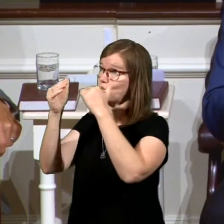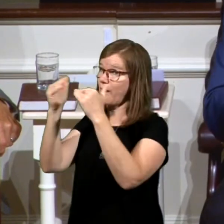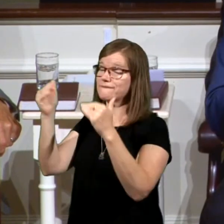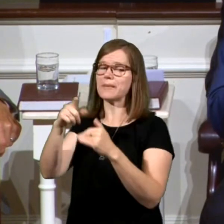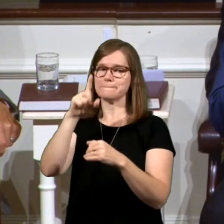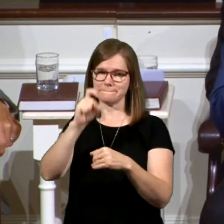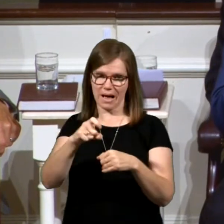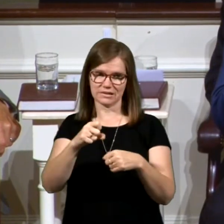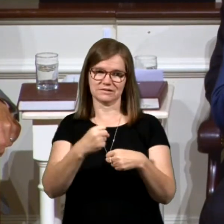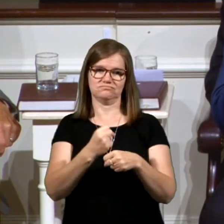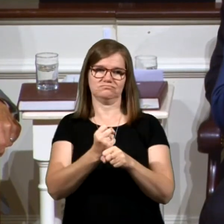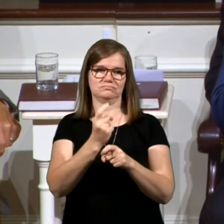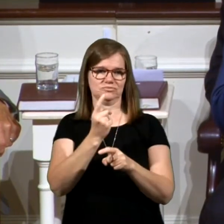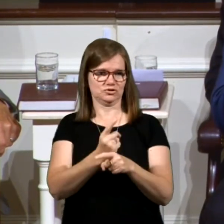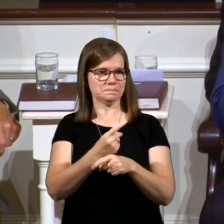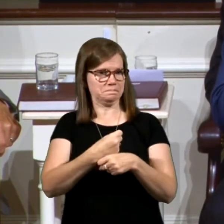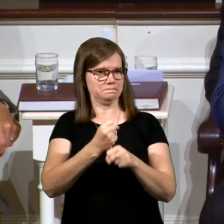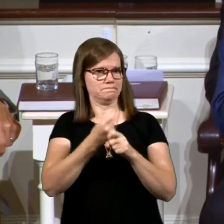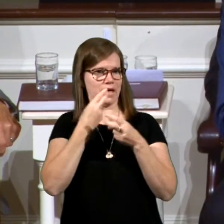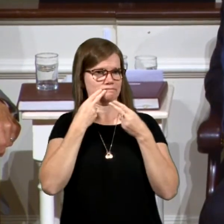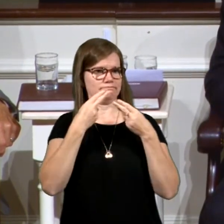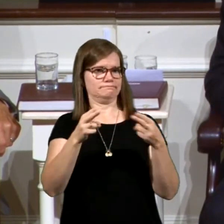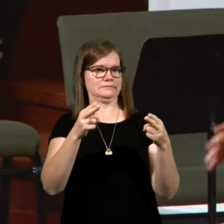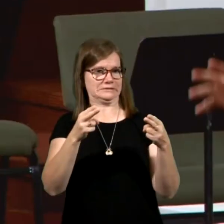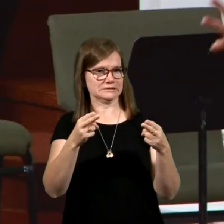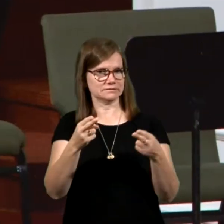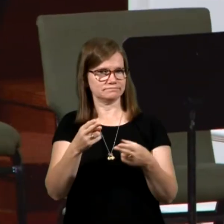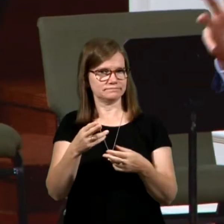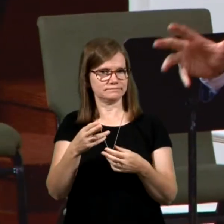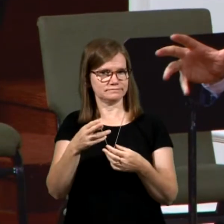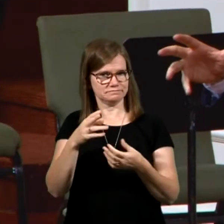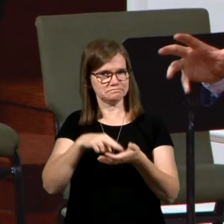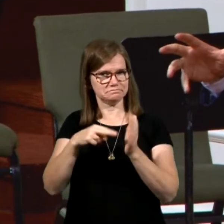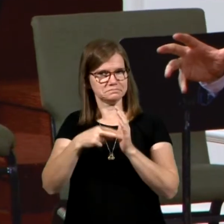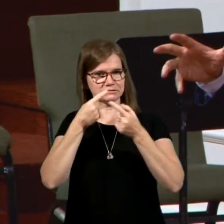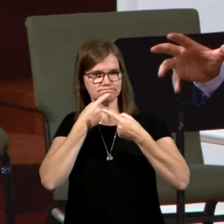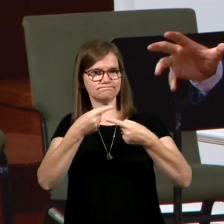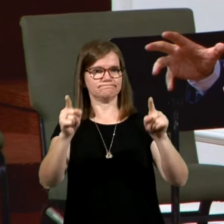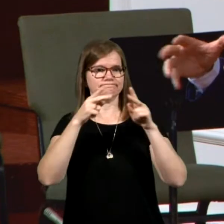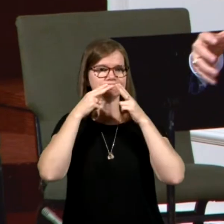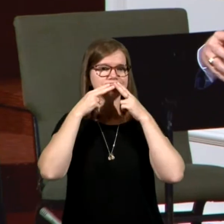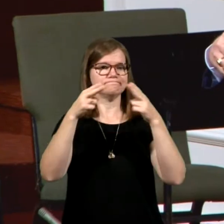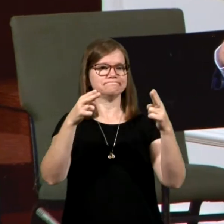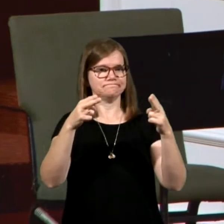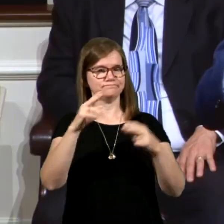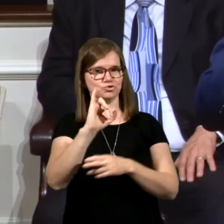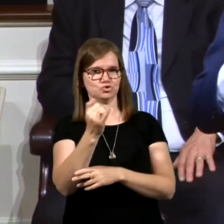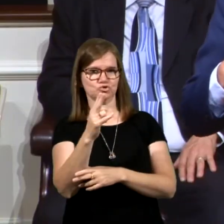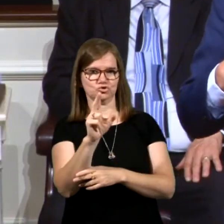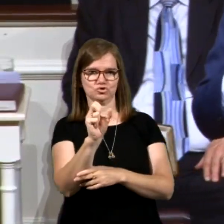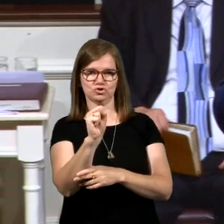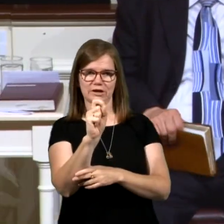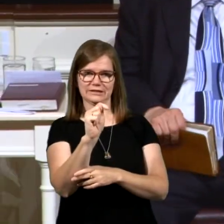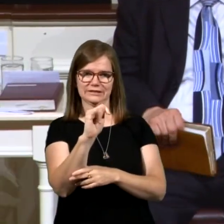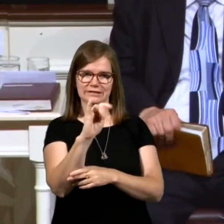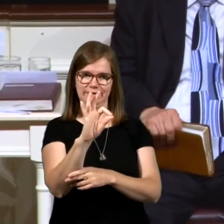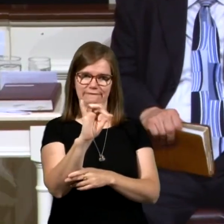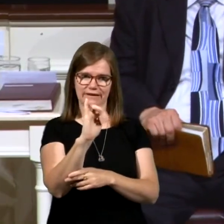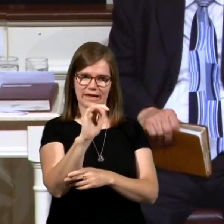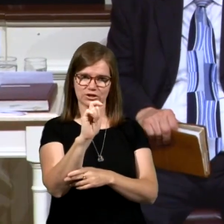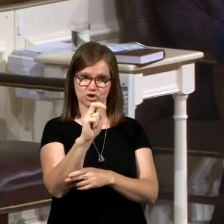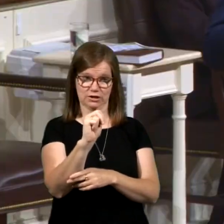justified. And justification means to be declared innocent. But the problem is,